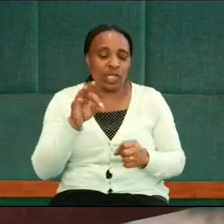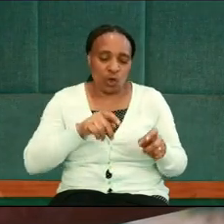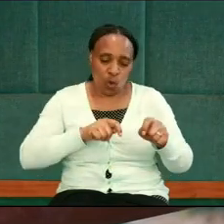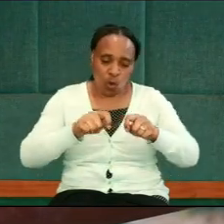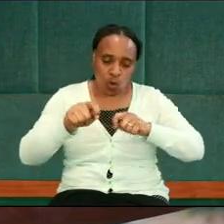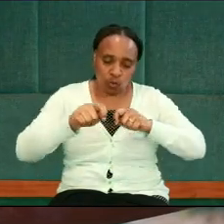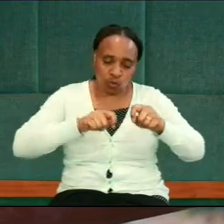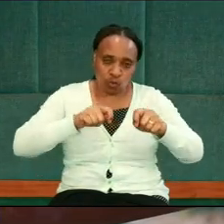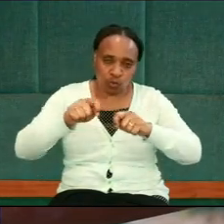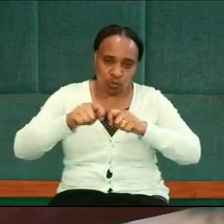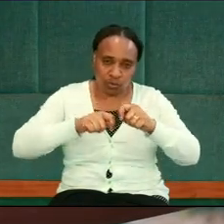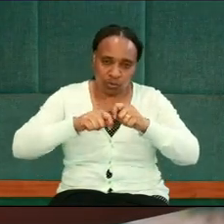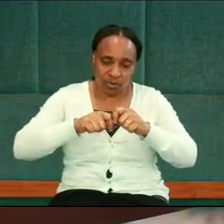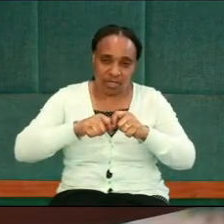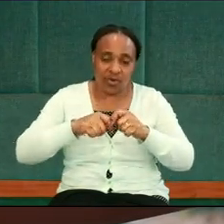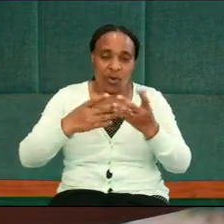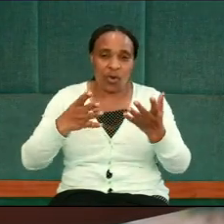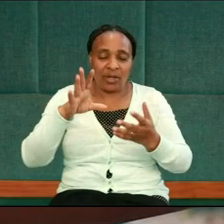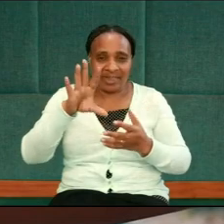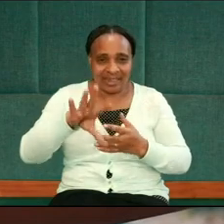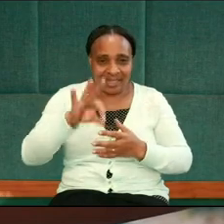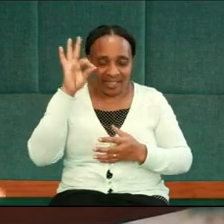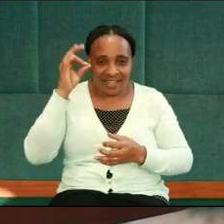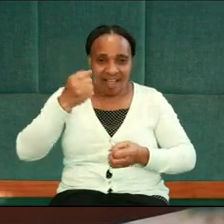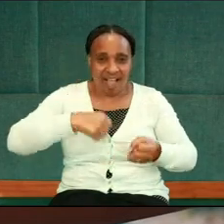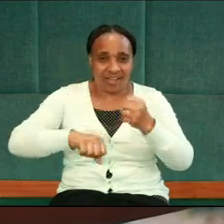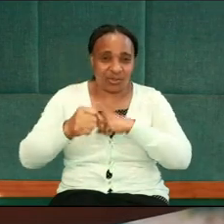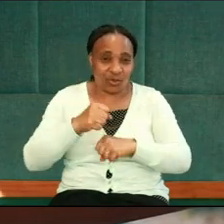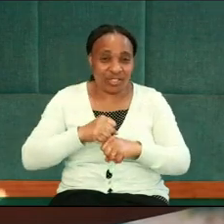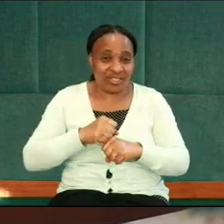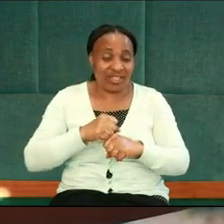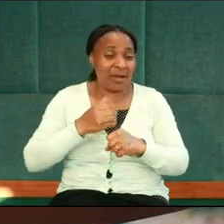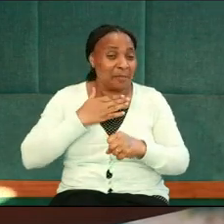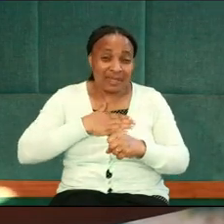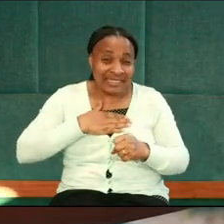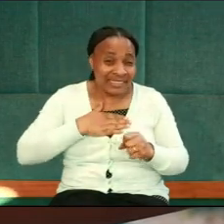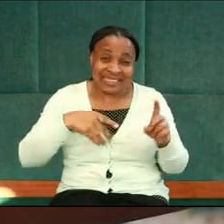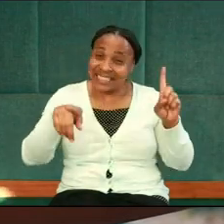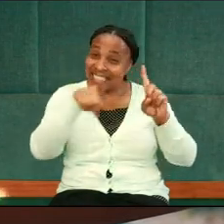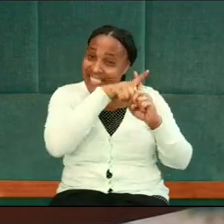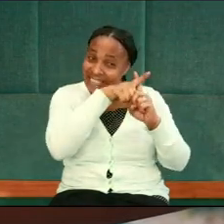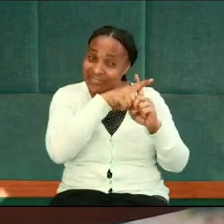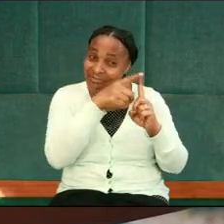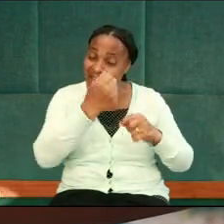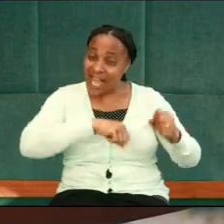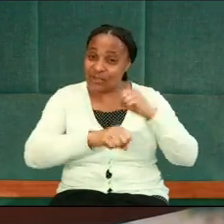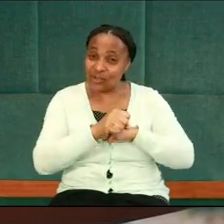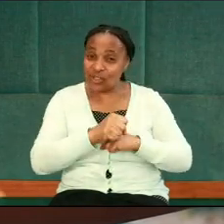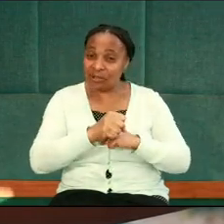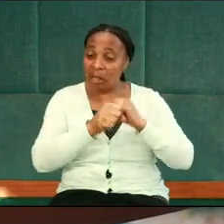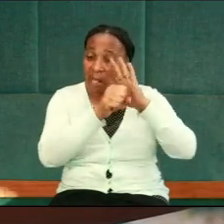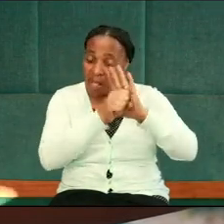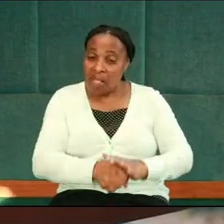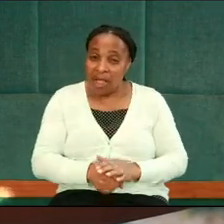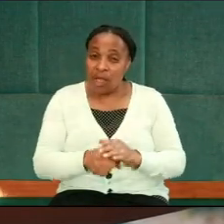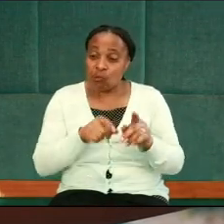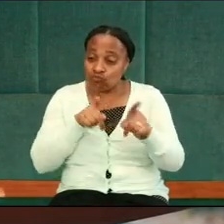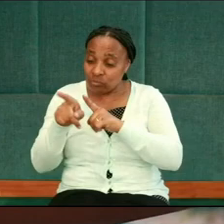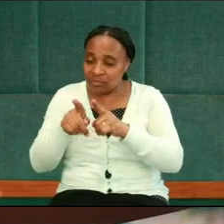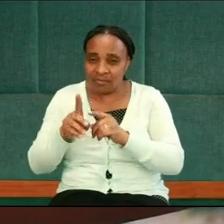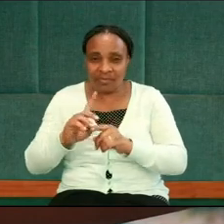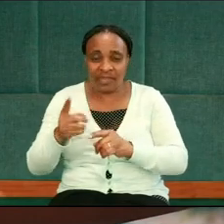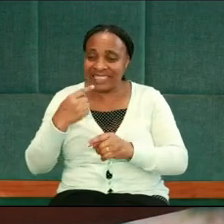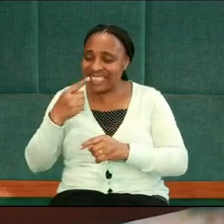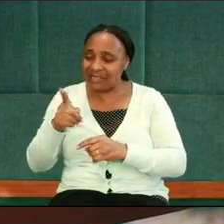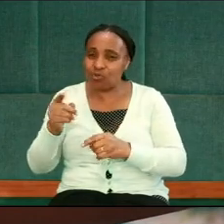charge by taking action. And please don't take a negative action by discouraging them and by condemning them and telling them